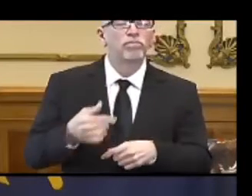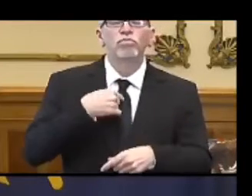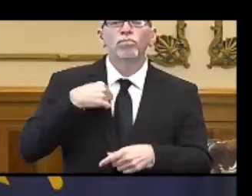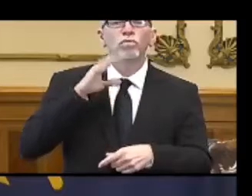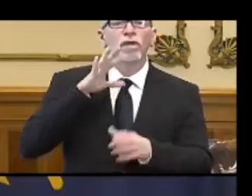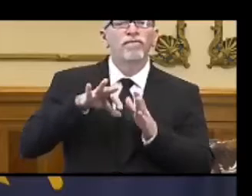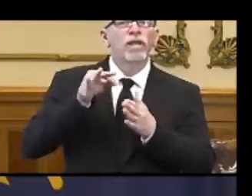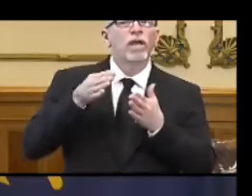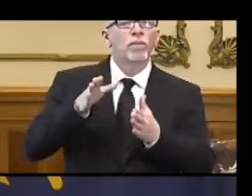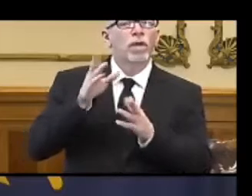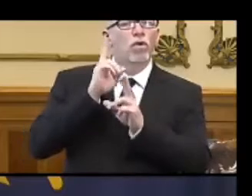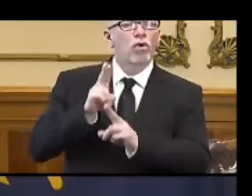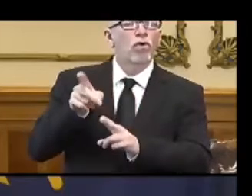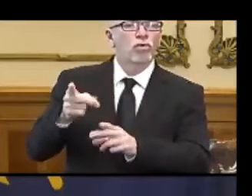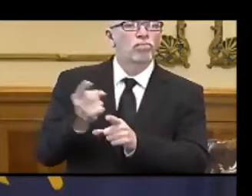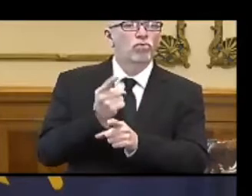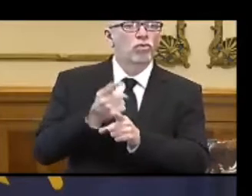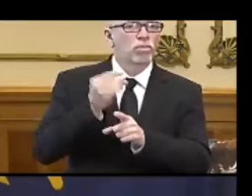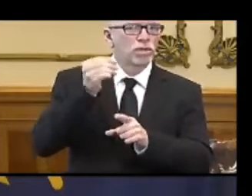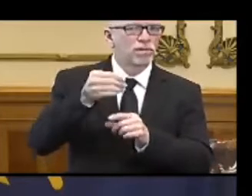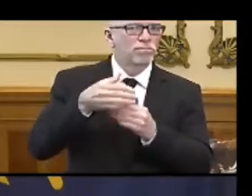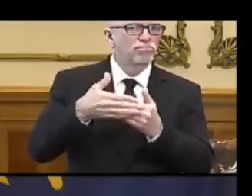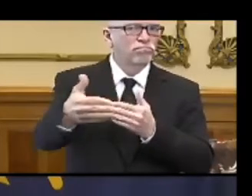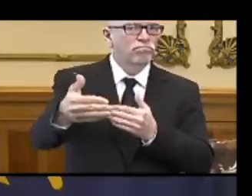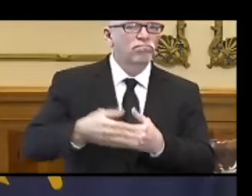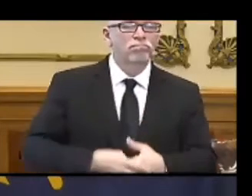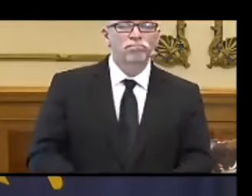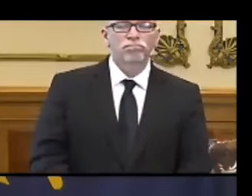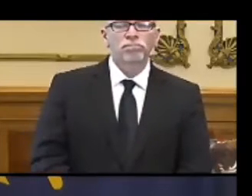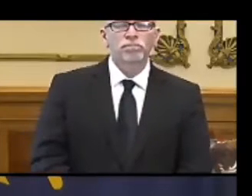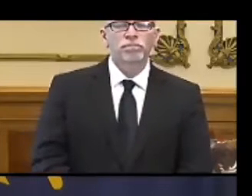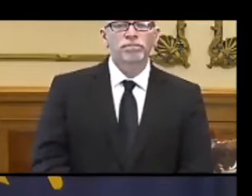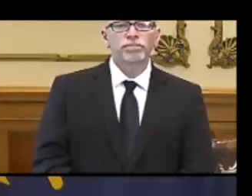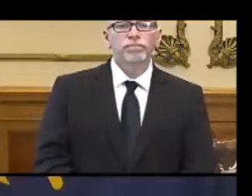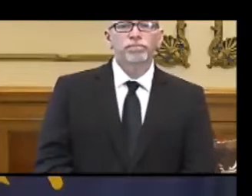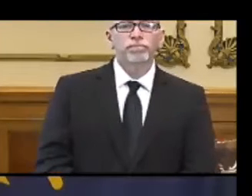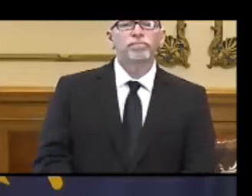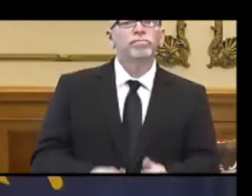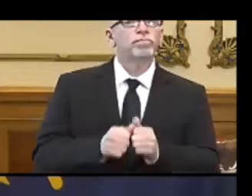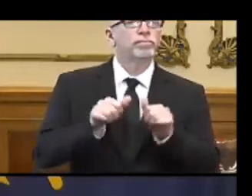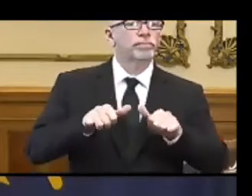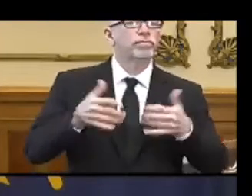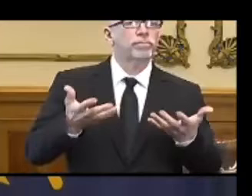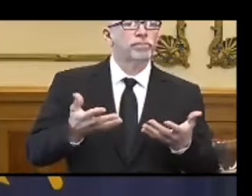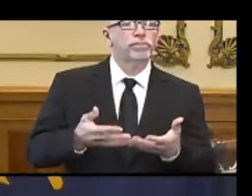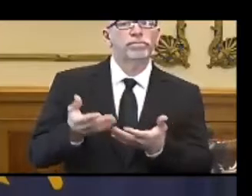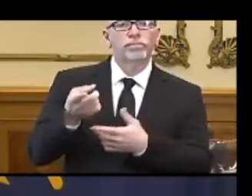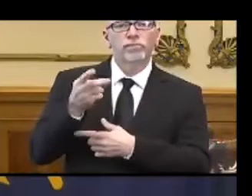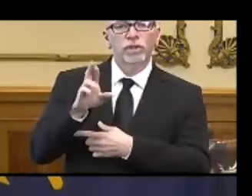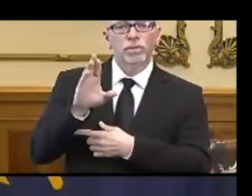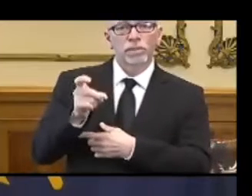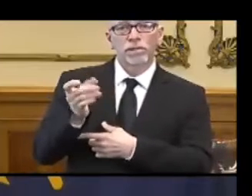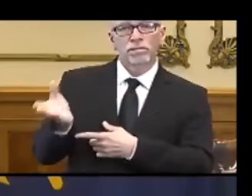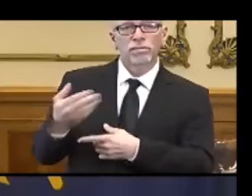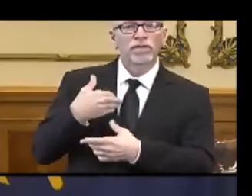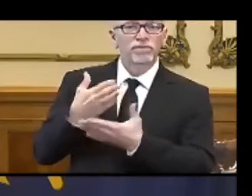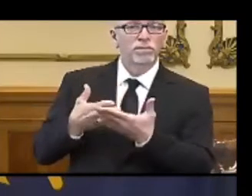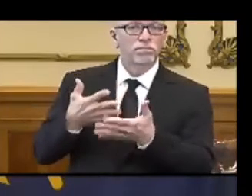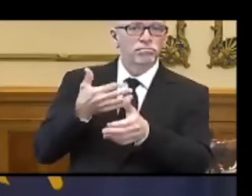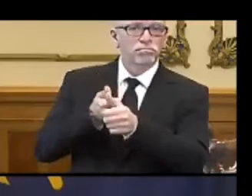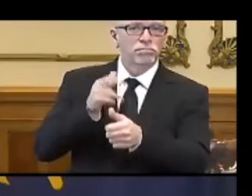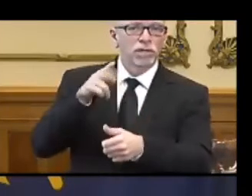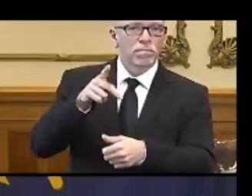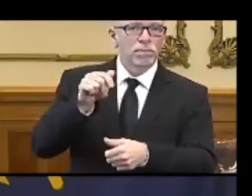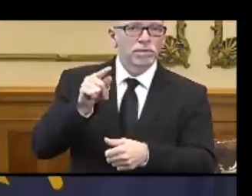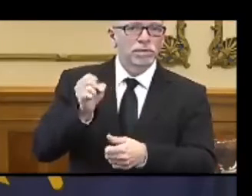way to honor her appropriately in the days ahead. With that, Dr. Box, I know you have some updates for us